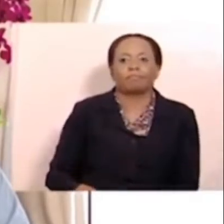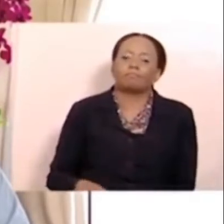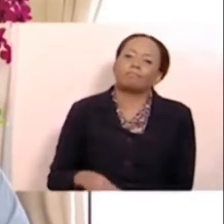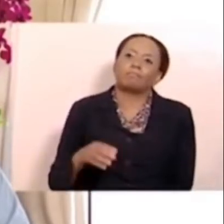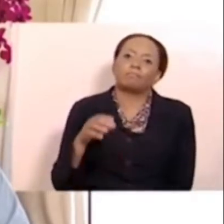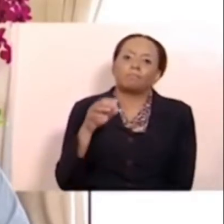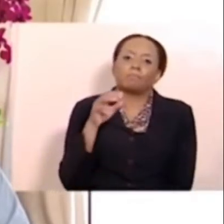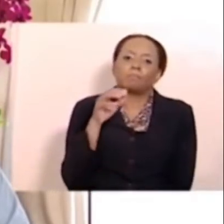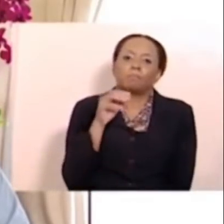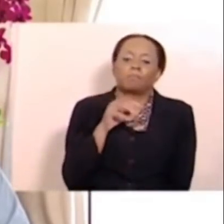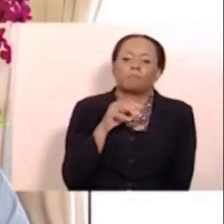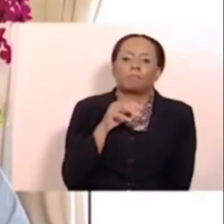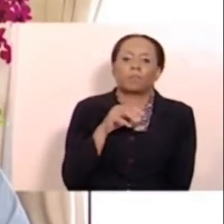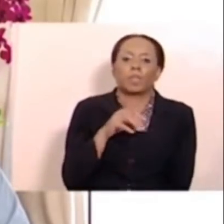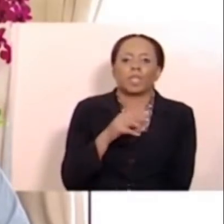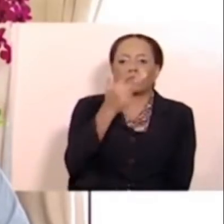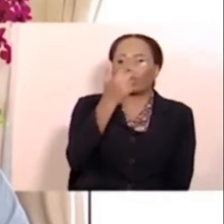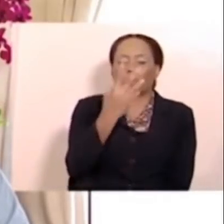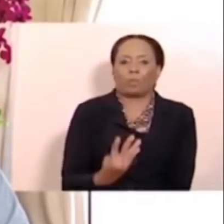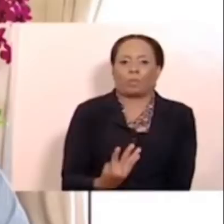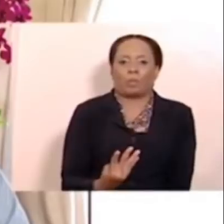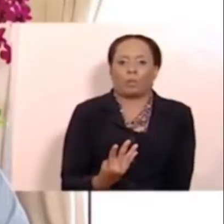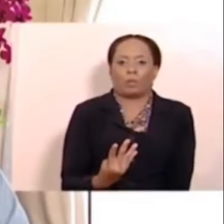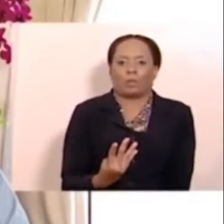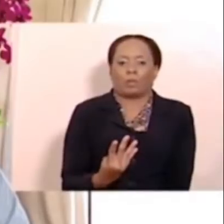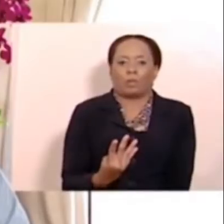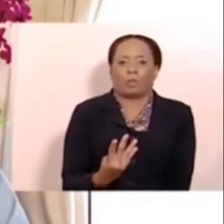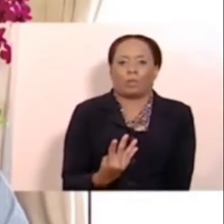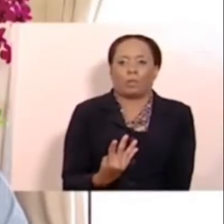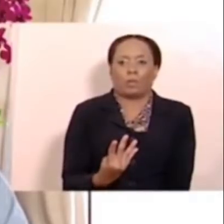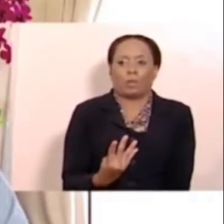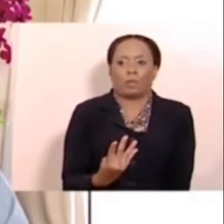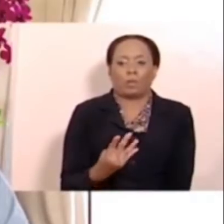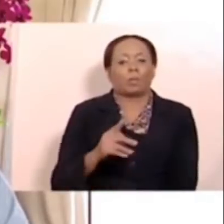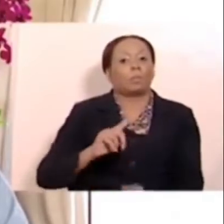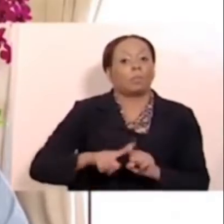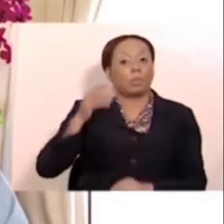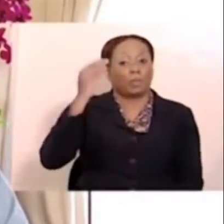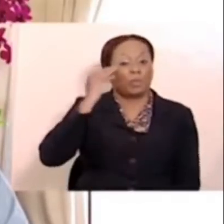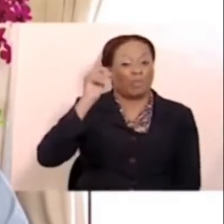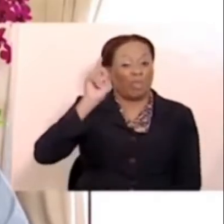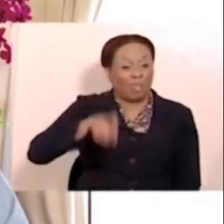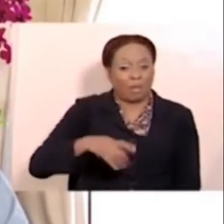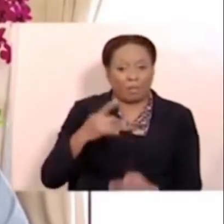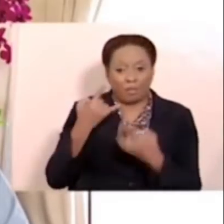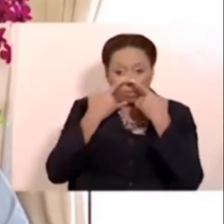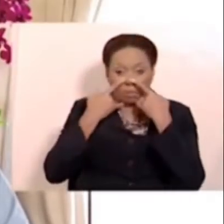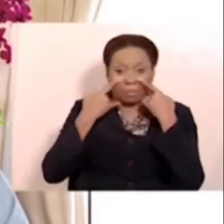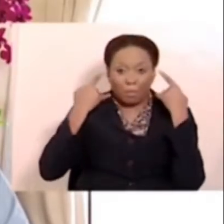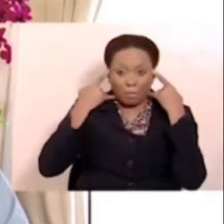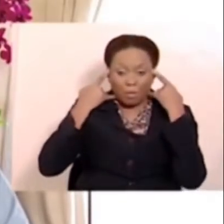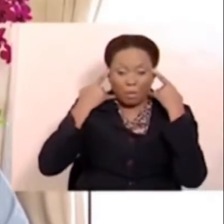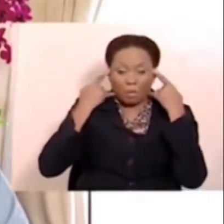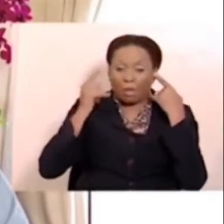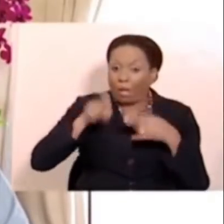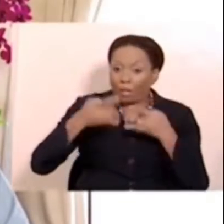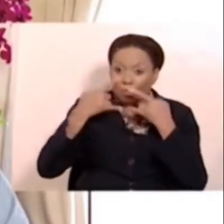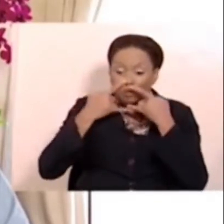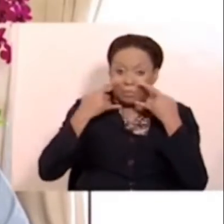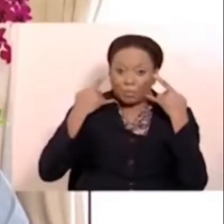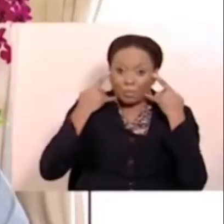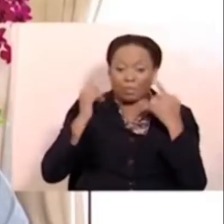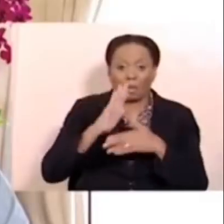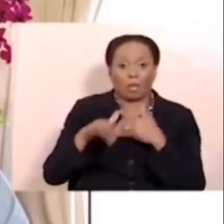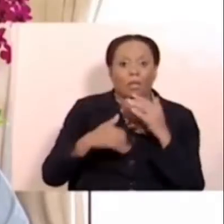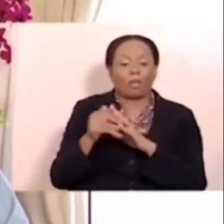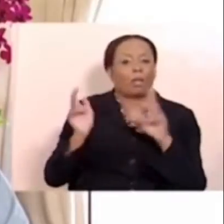capacity for three quarters. And of course, with masks being mandatory in public places, we will expect all